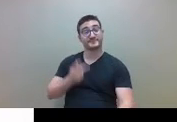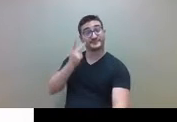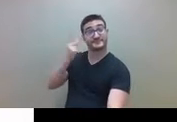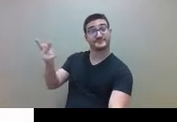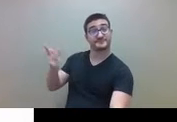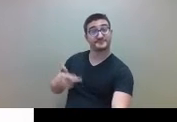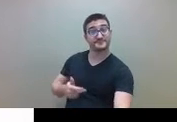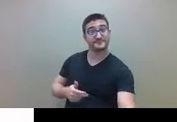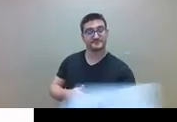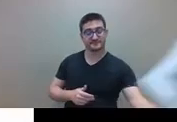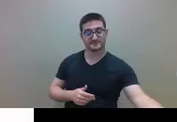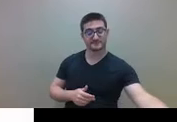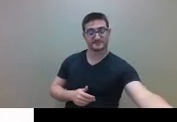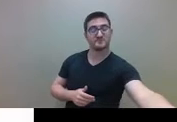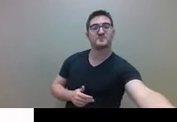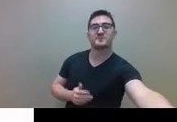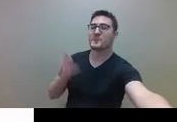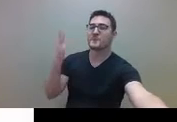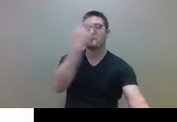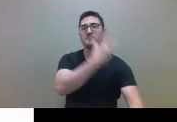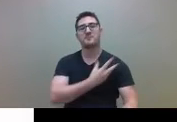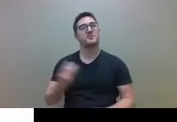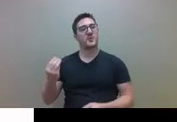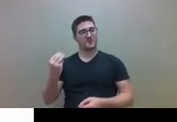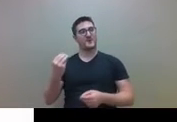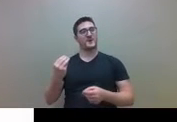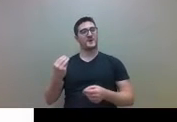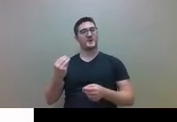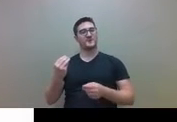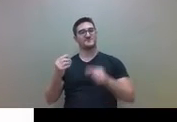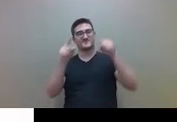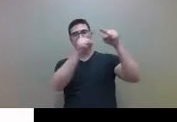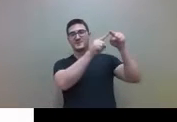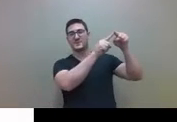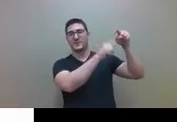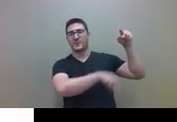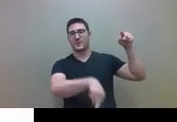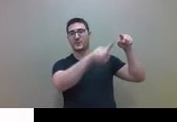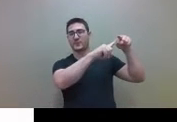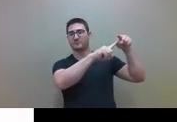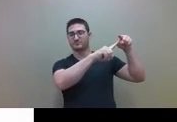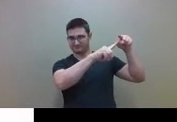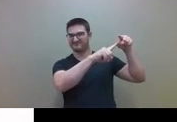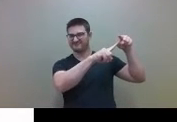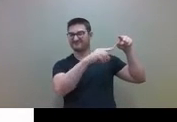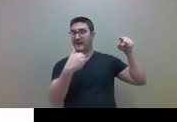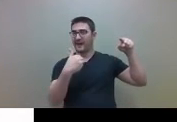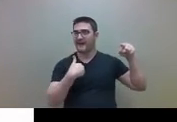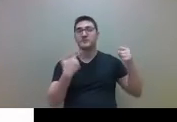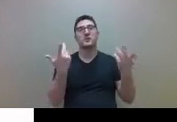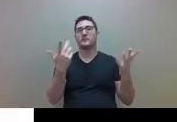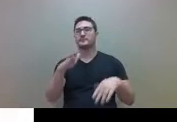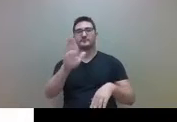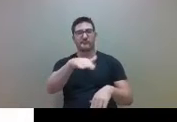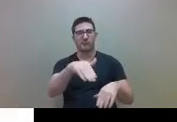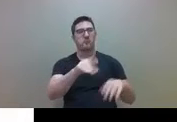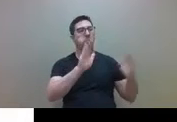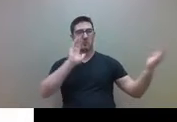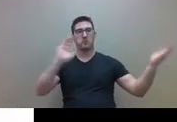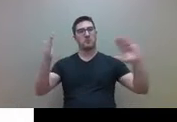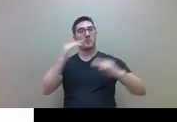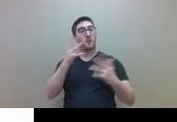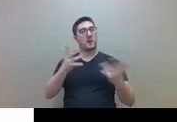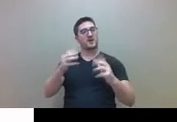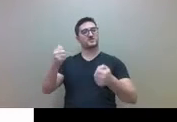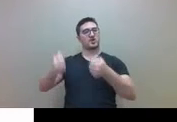Perfect. So here is the beautiful wellness wheel. If you think about a car, it